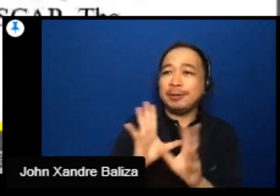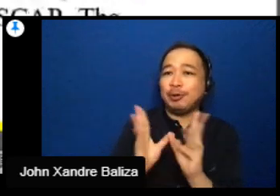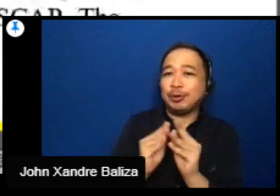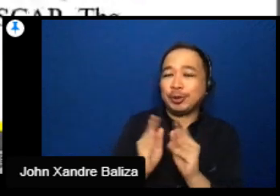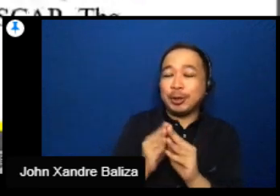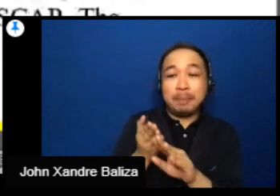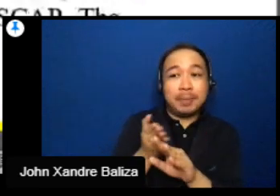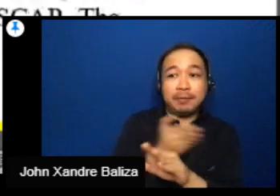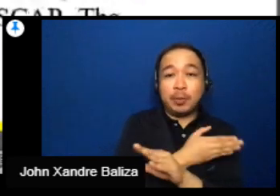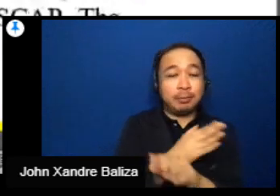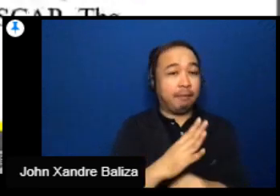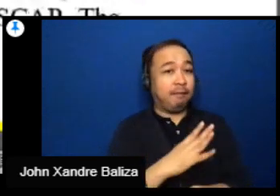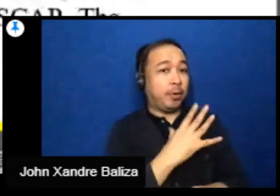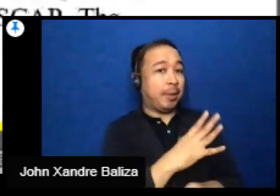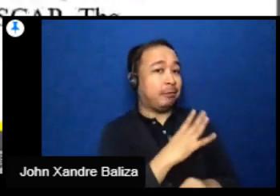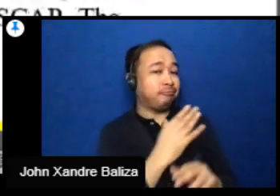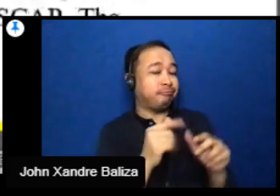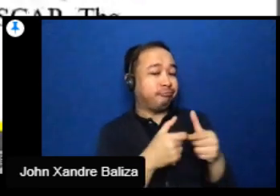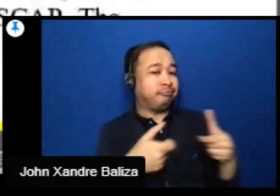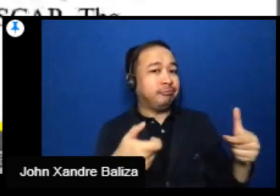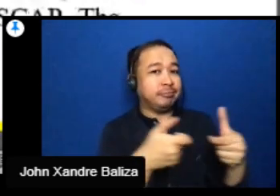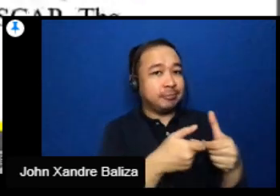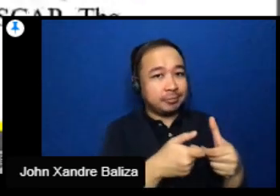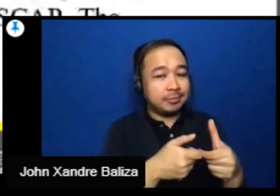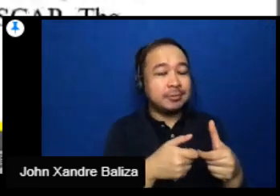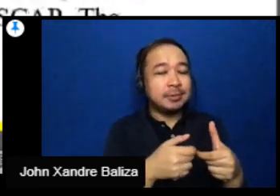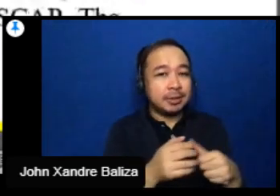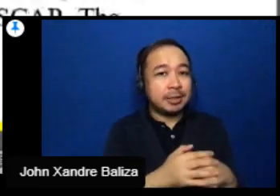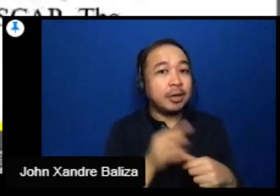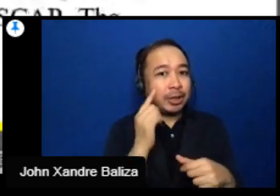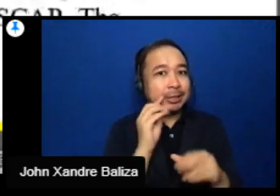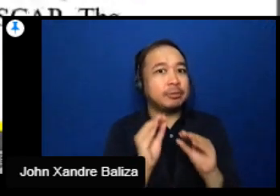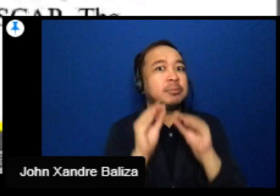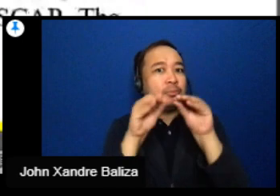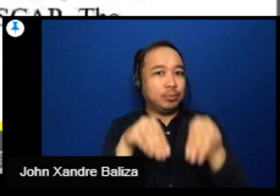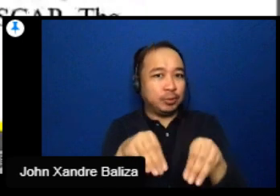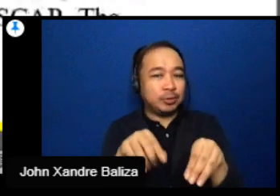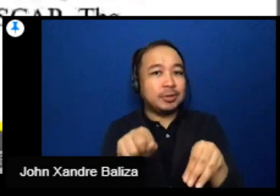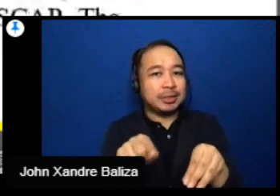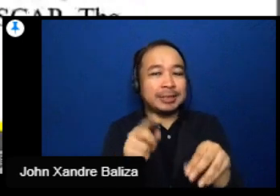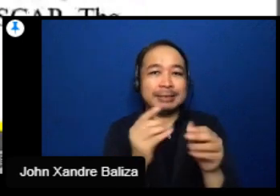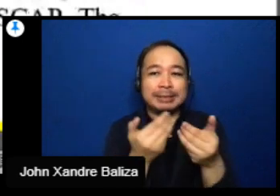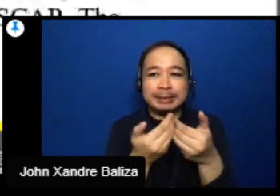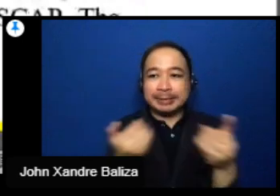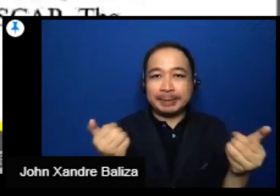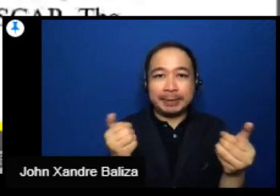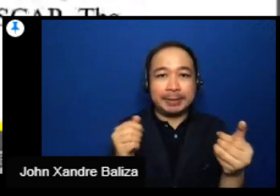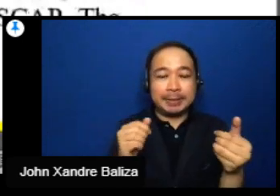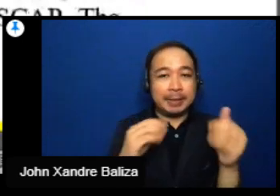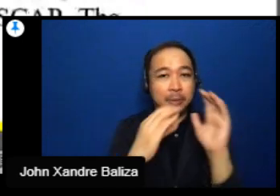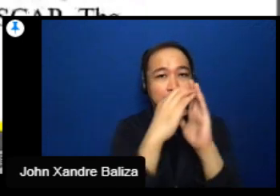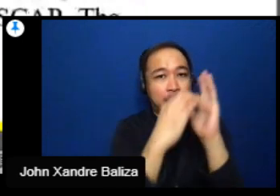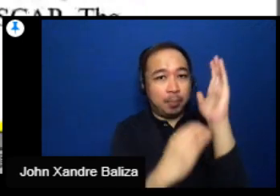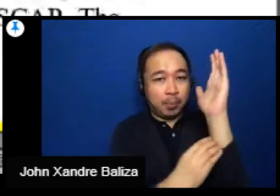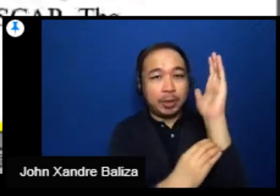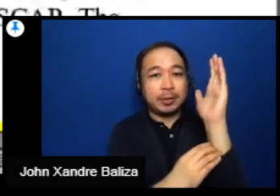consultation in this format. So that's why they had a separate section on the advanced informal consultation. That